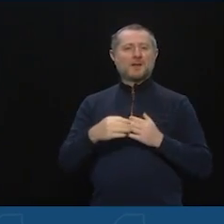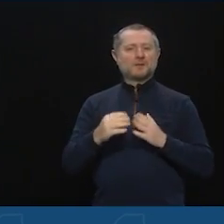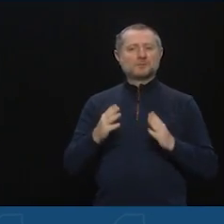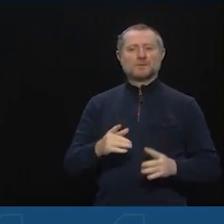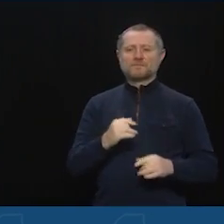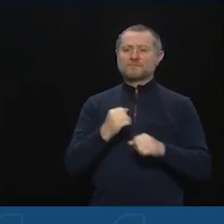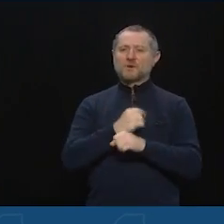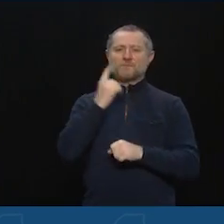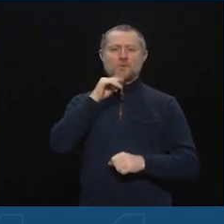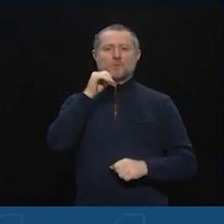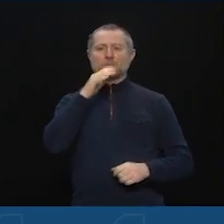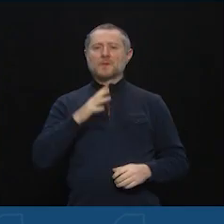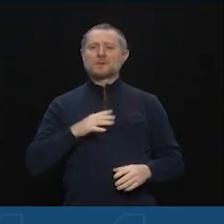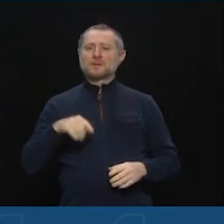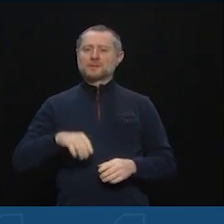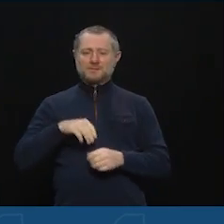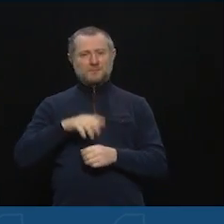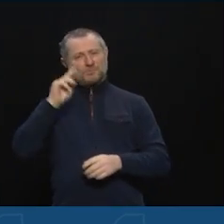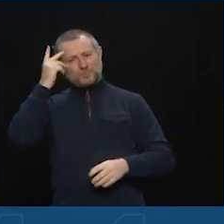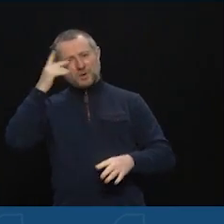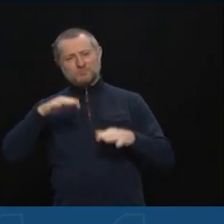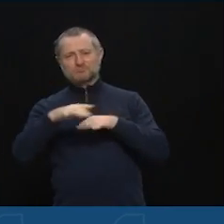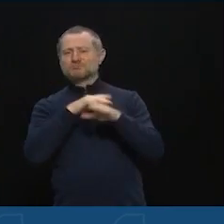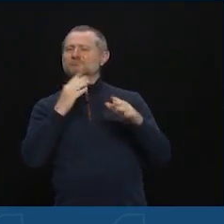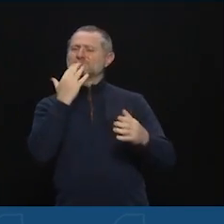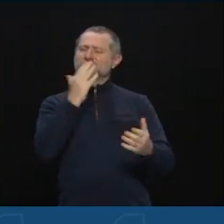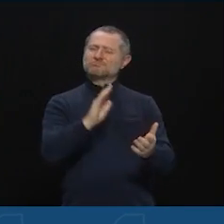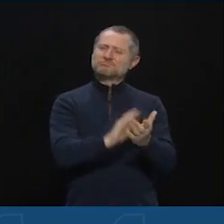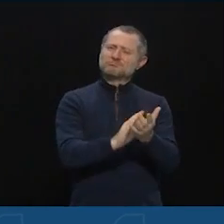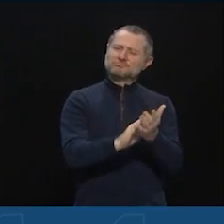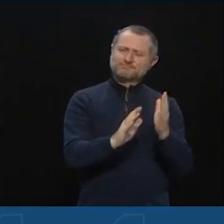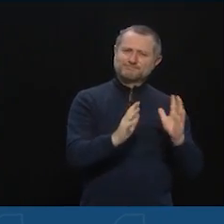well in elective office. Annette Robinson, let's give her a round of applause.